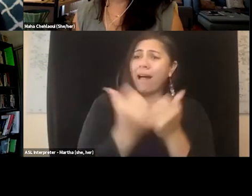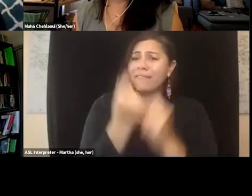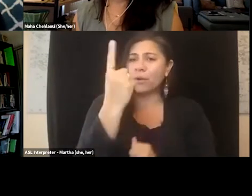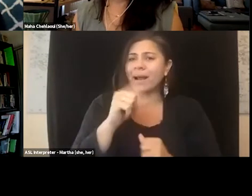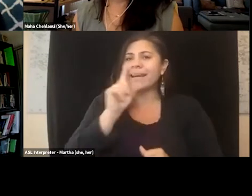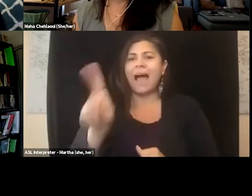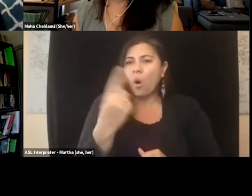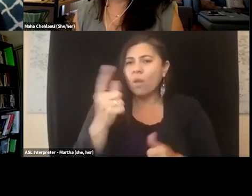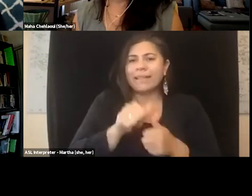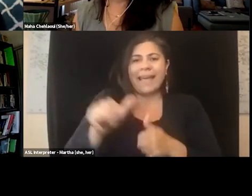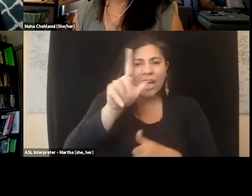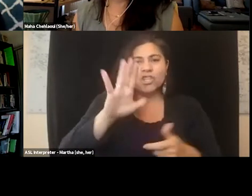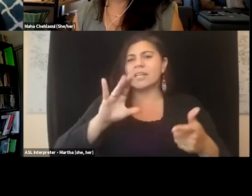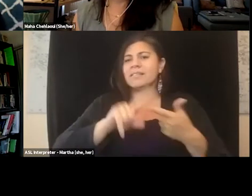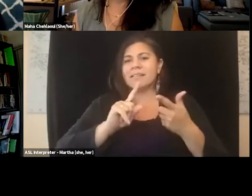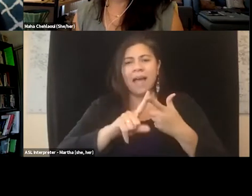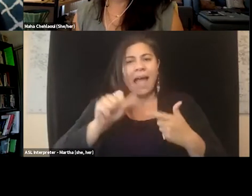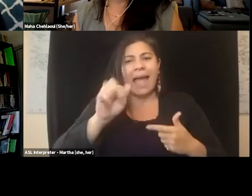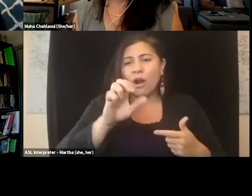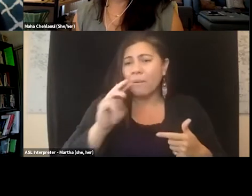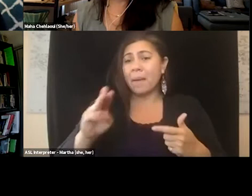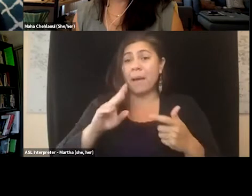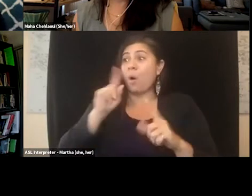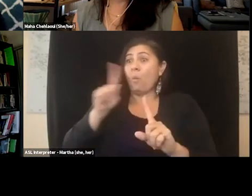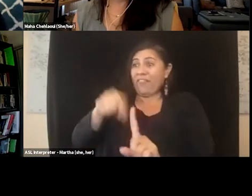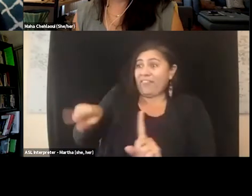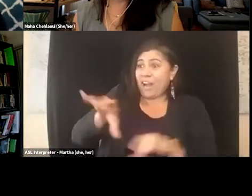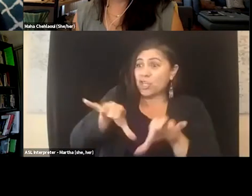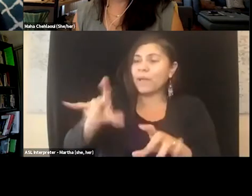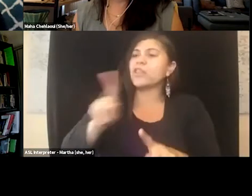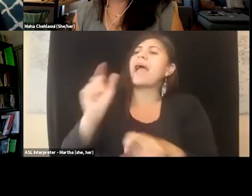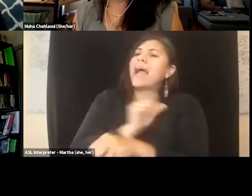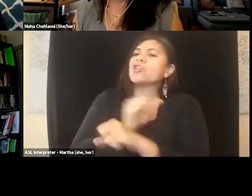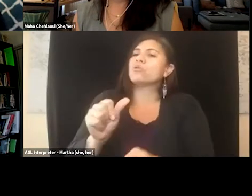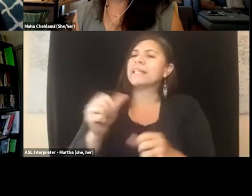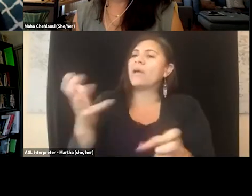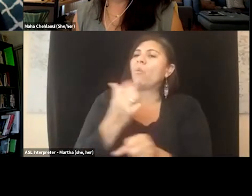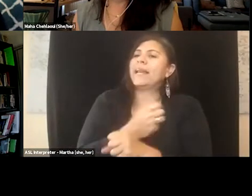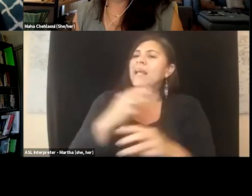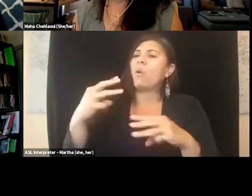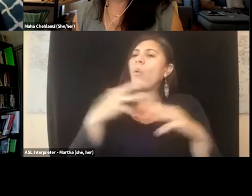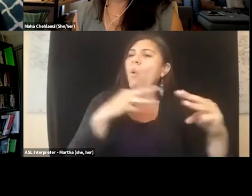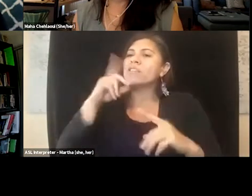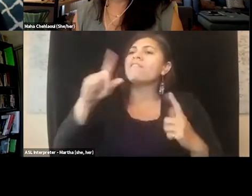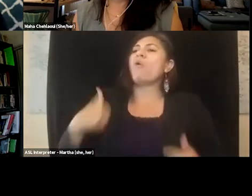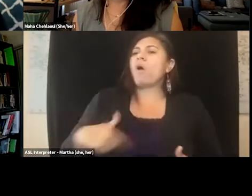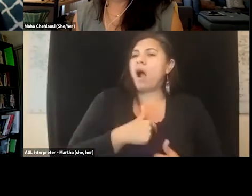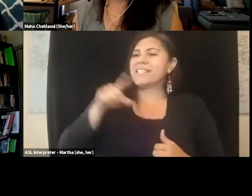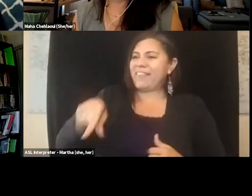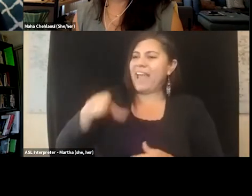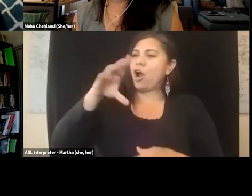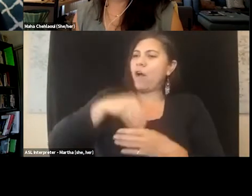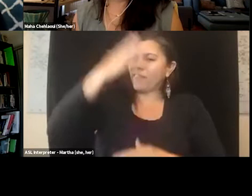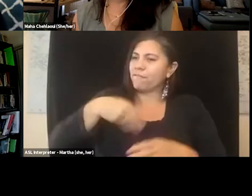Arab people, not only what they are doing. They're actually winning wars for us. They are on the front line.